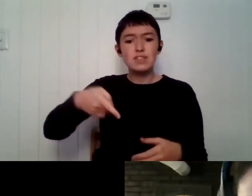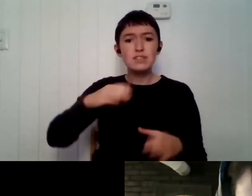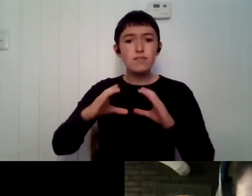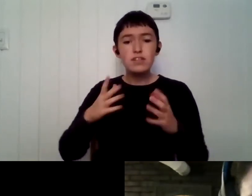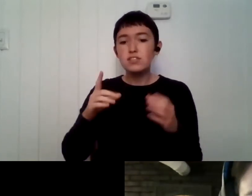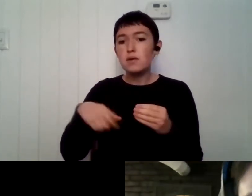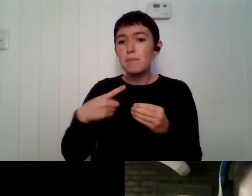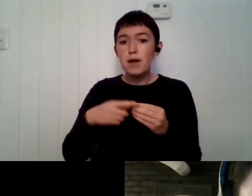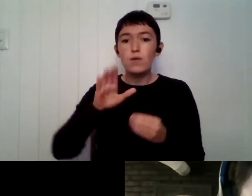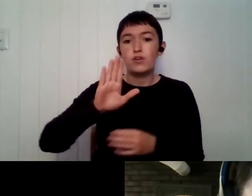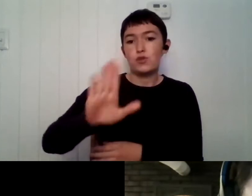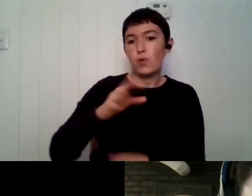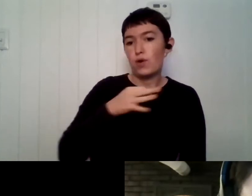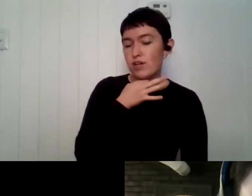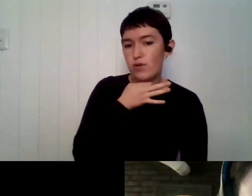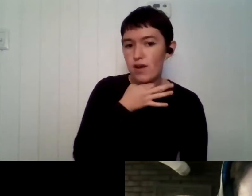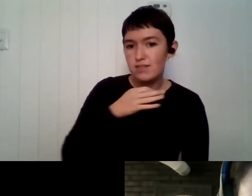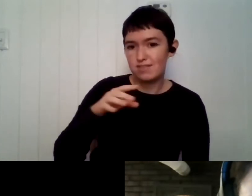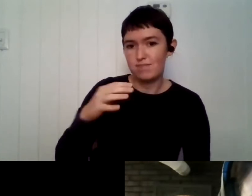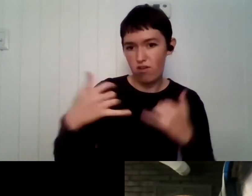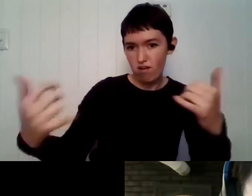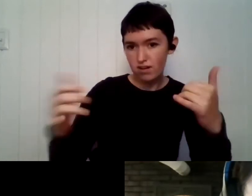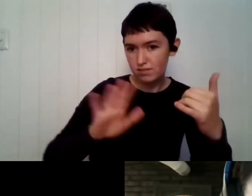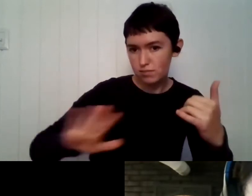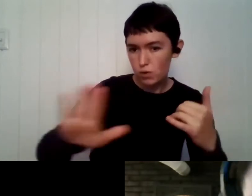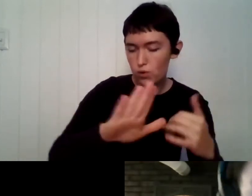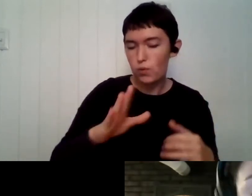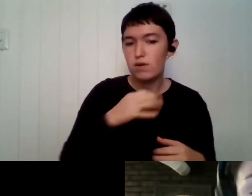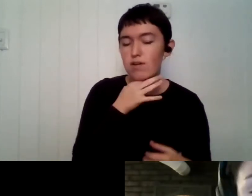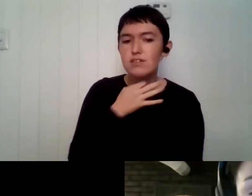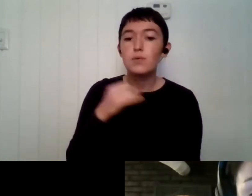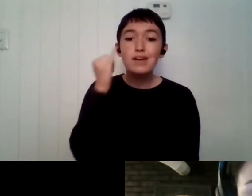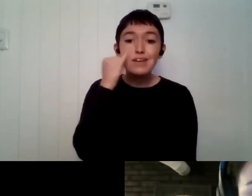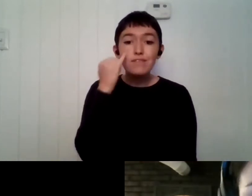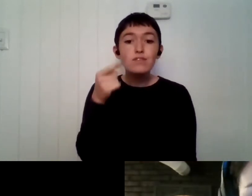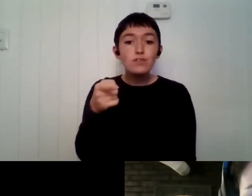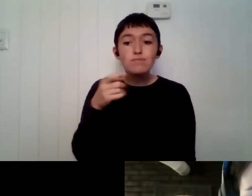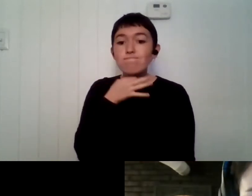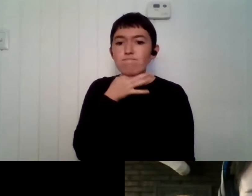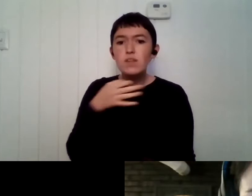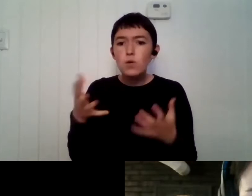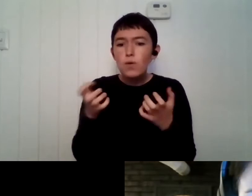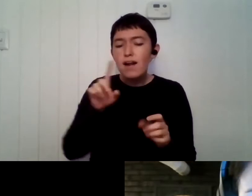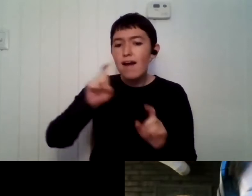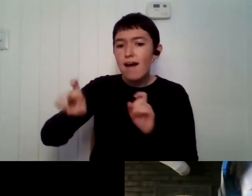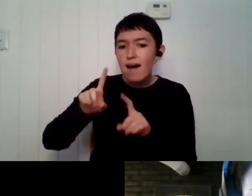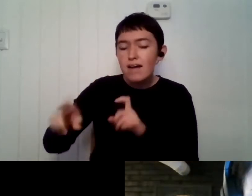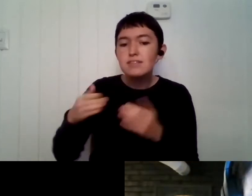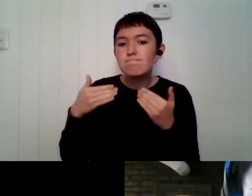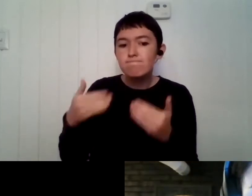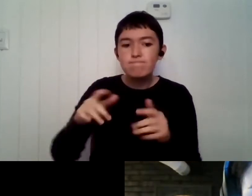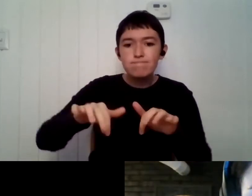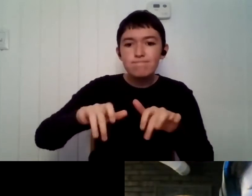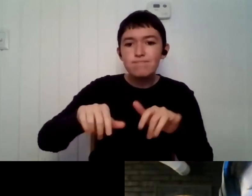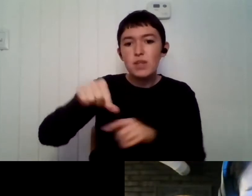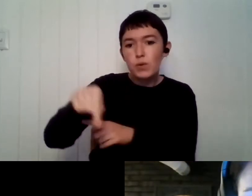questions, either while we're talking or after, please submit them to the Q&A. We will try to get to as many of your questions as